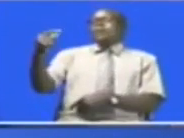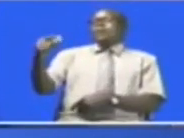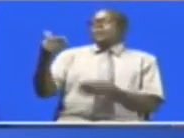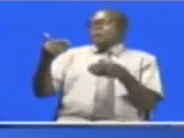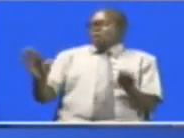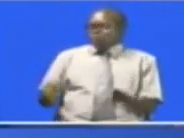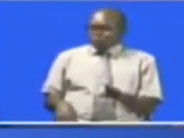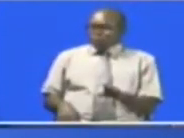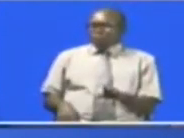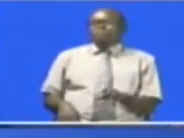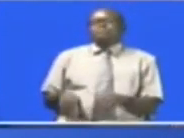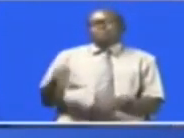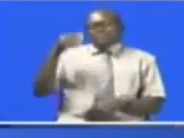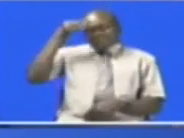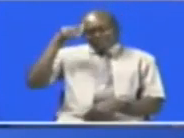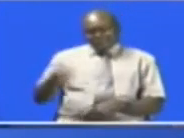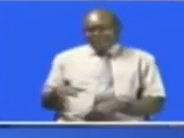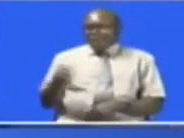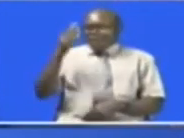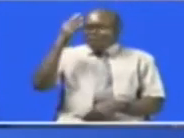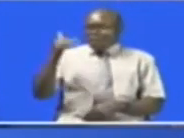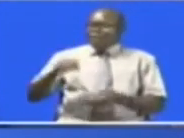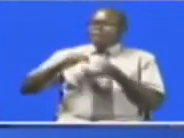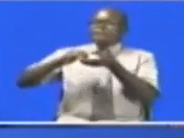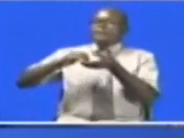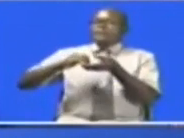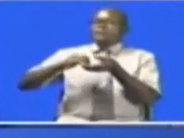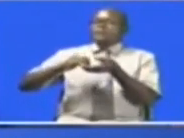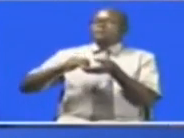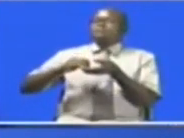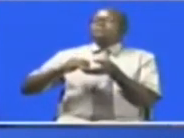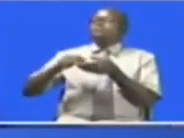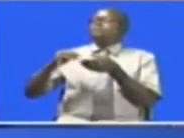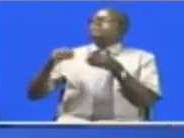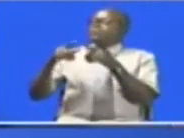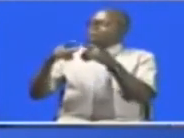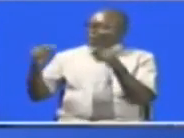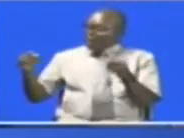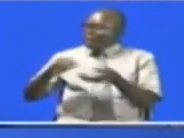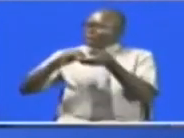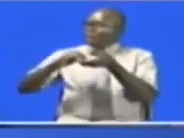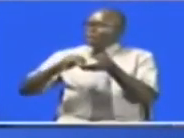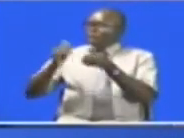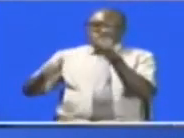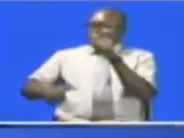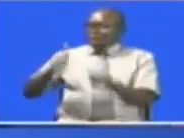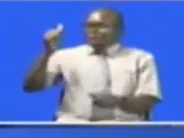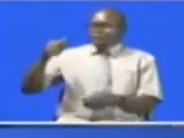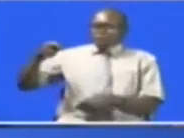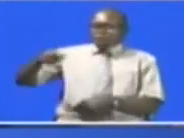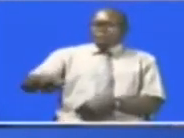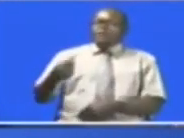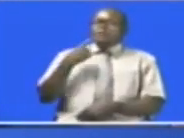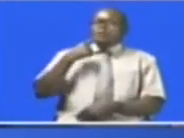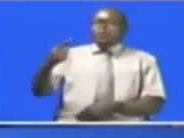Yes. I decided, because the federation, and I can say this with authority again, that they refused to